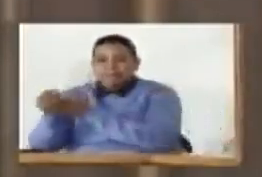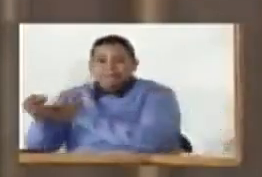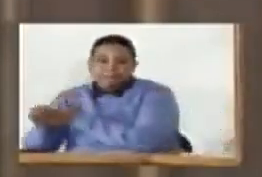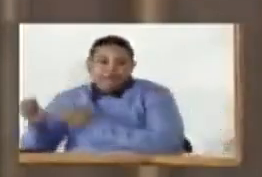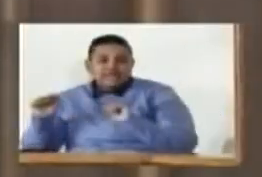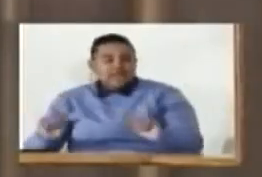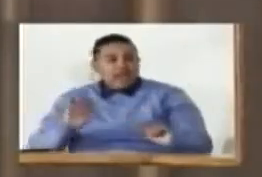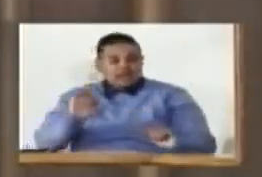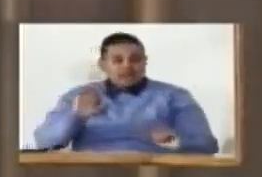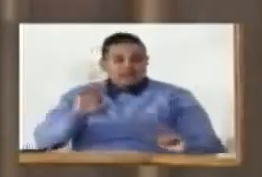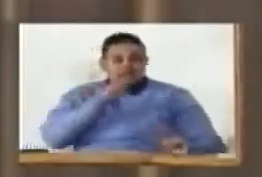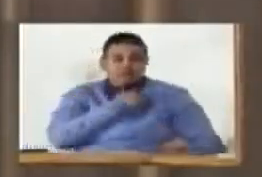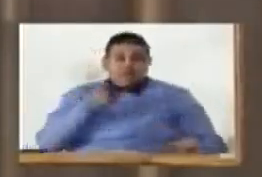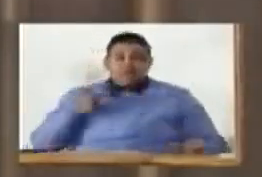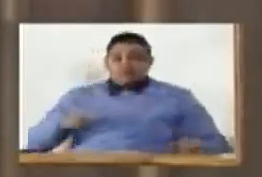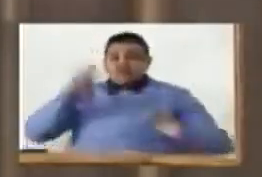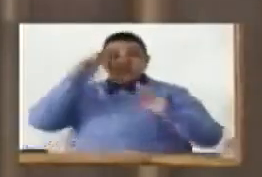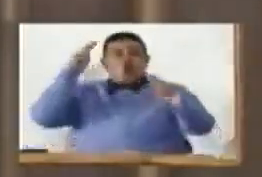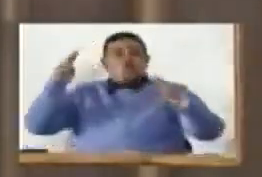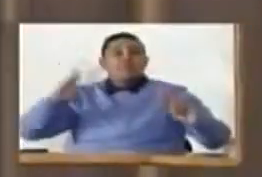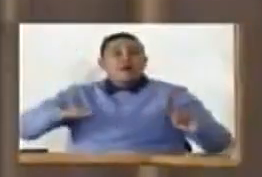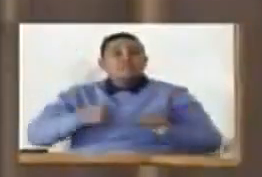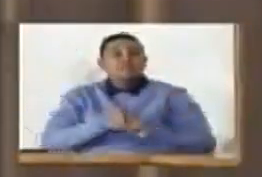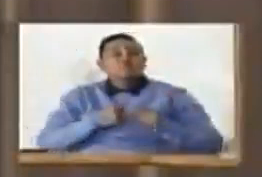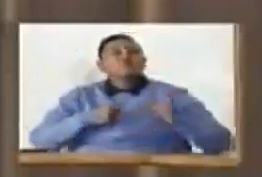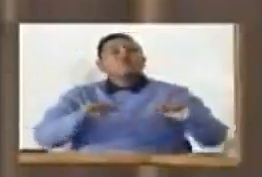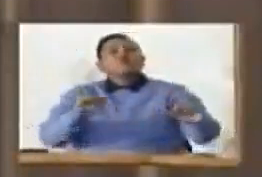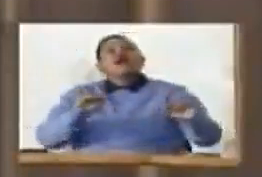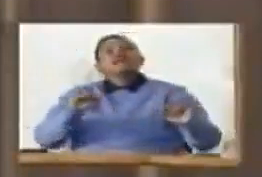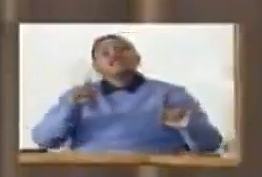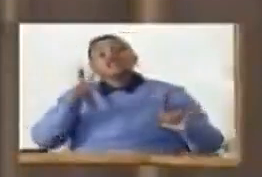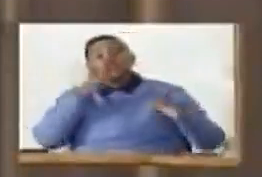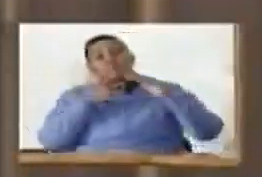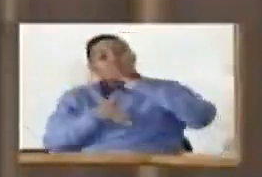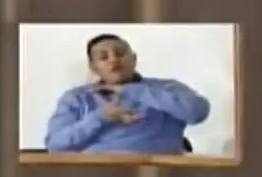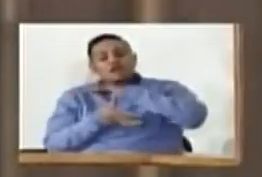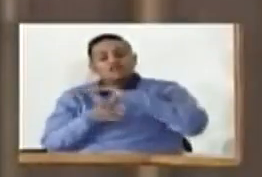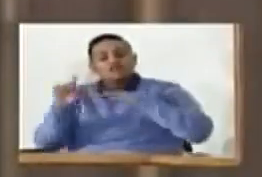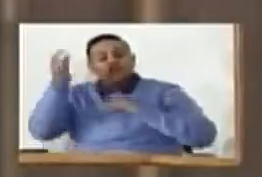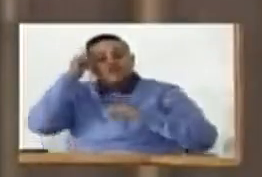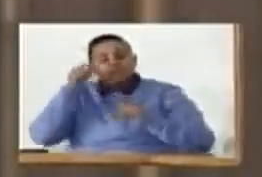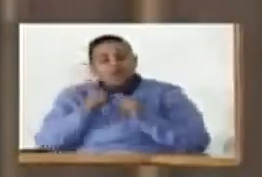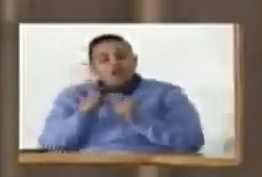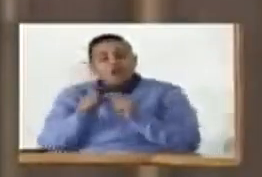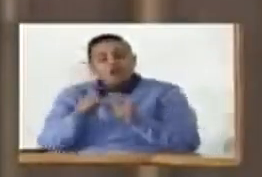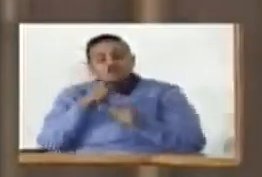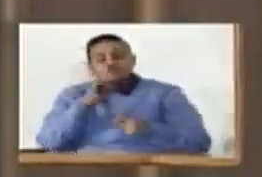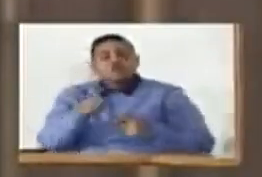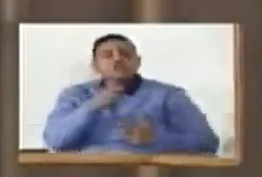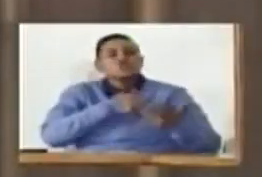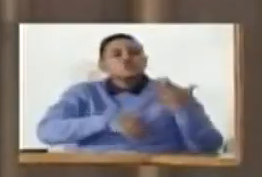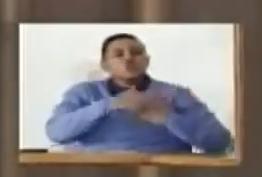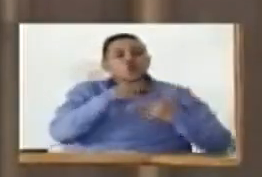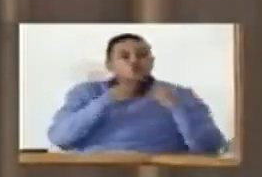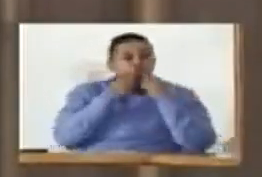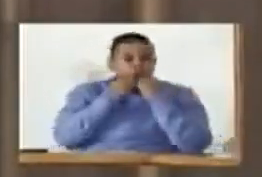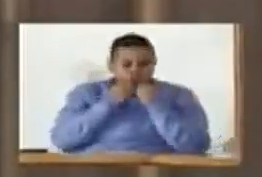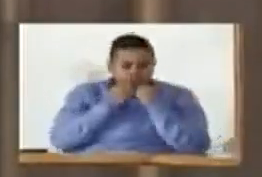Members of this Honorable House, strategic priorities for the government continue to be social